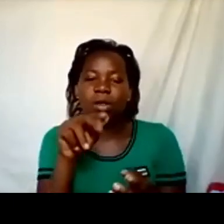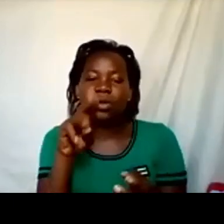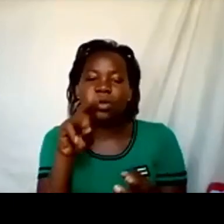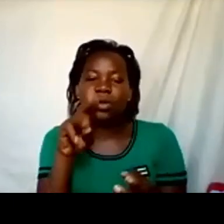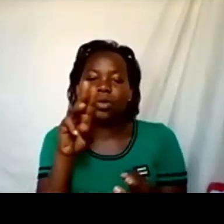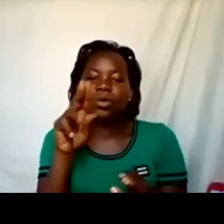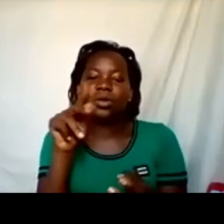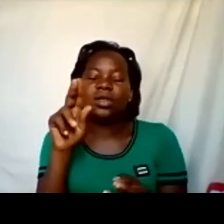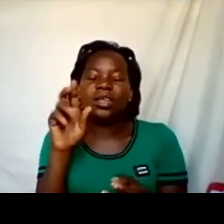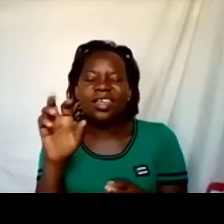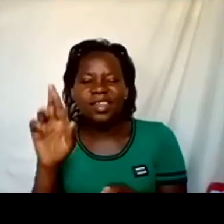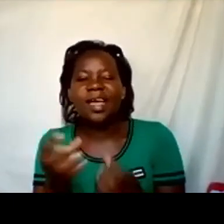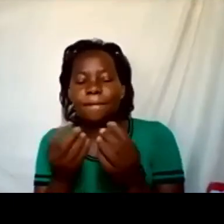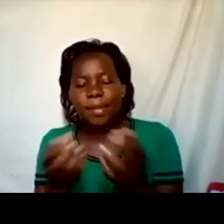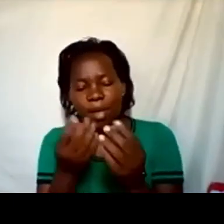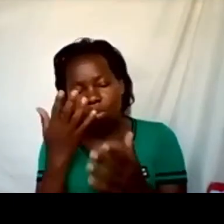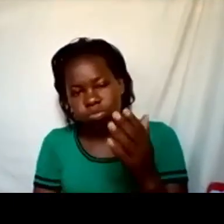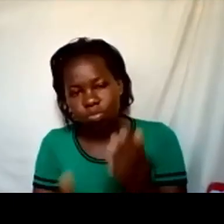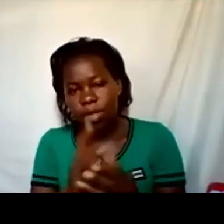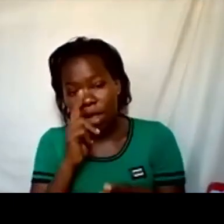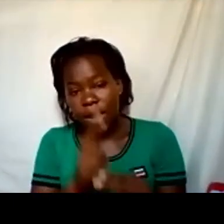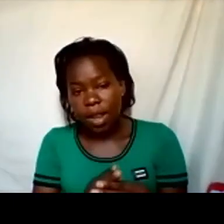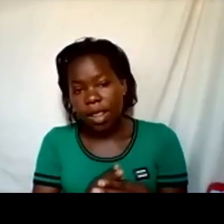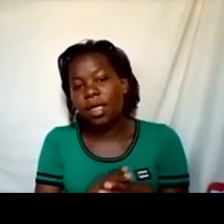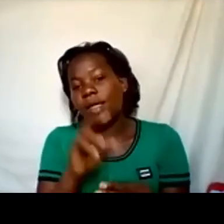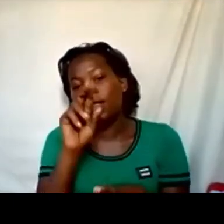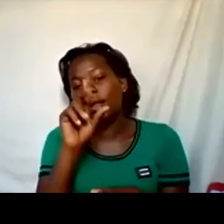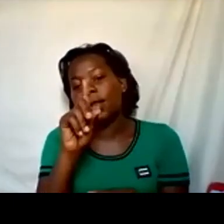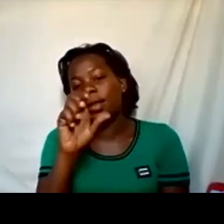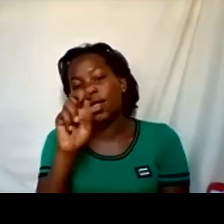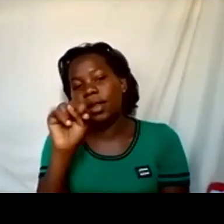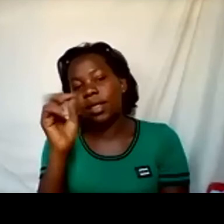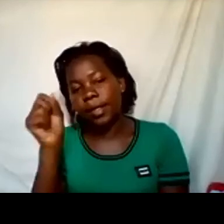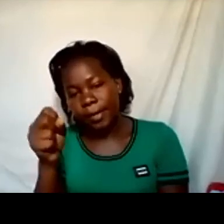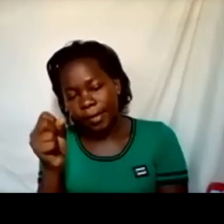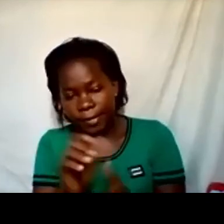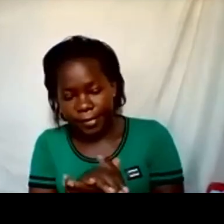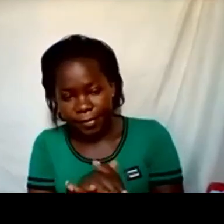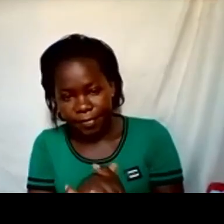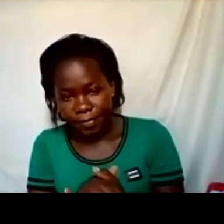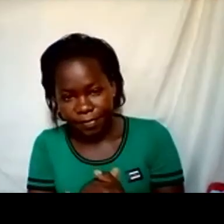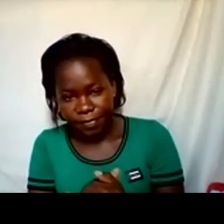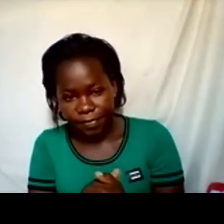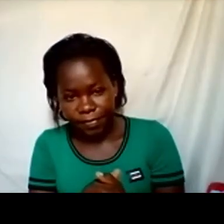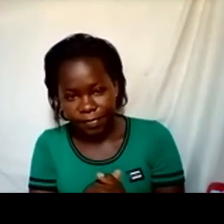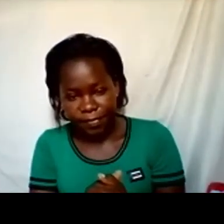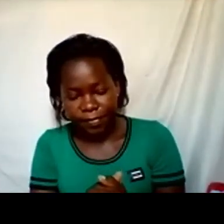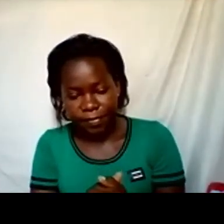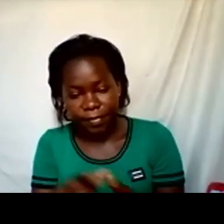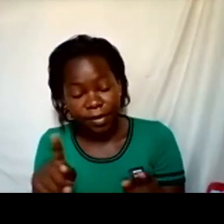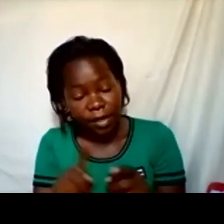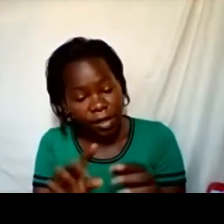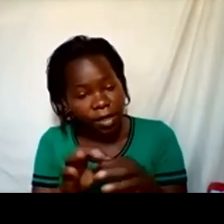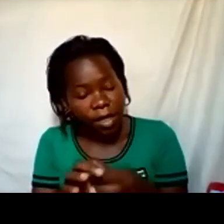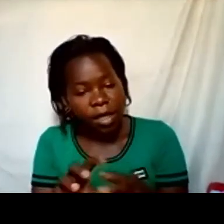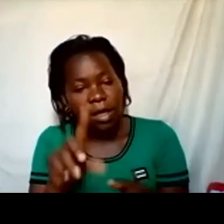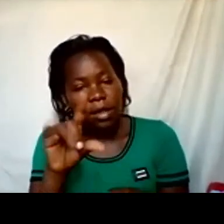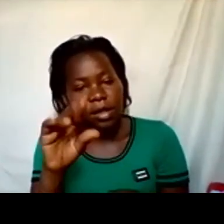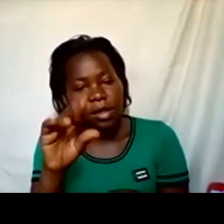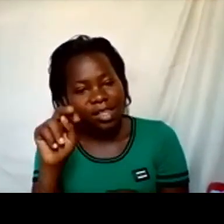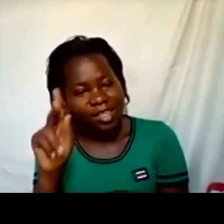lot. My name is Dennis Aguma. I'm the founder and executive director here at NASE. You can also find me on LinkedIn. I live on Facebook most of the